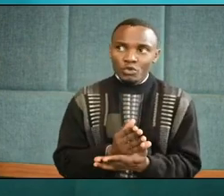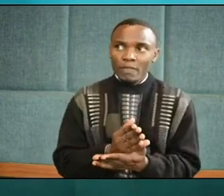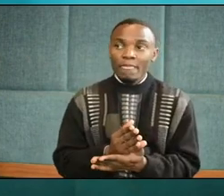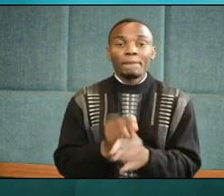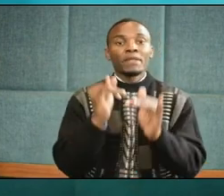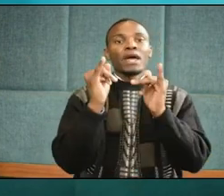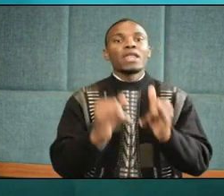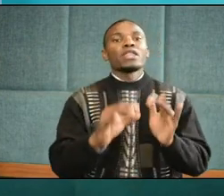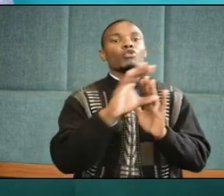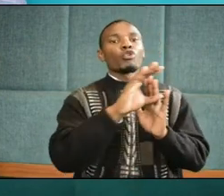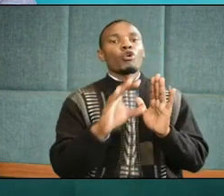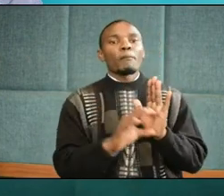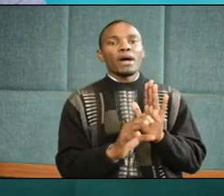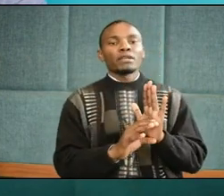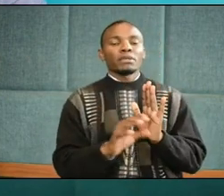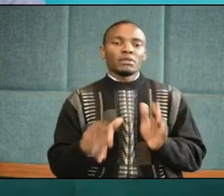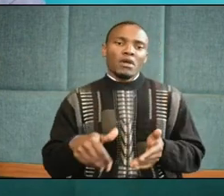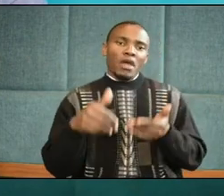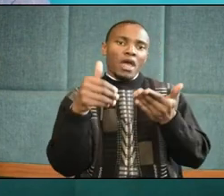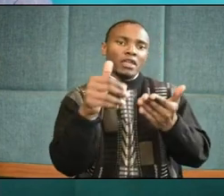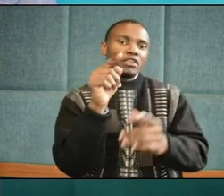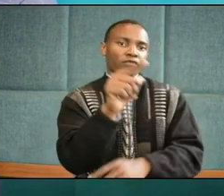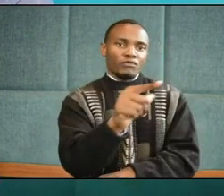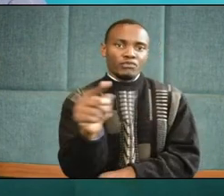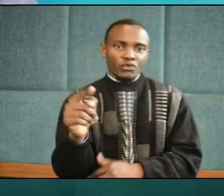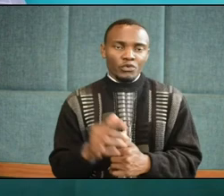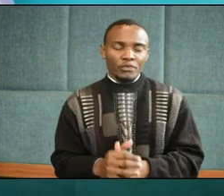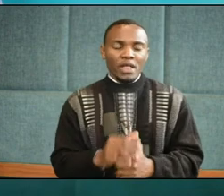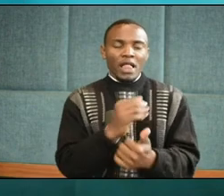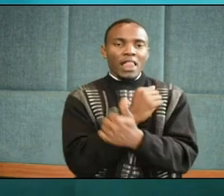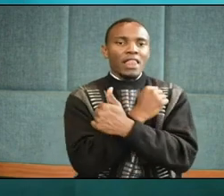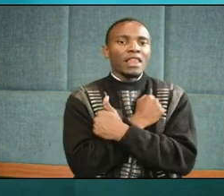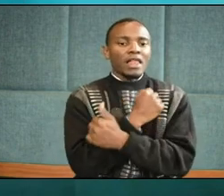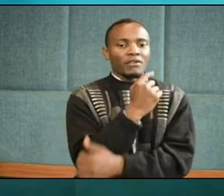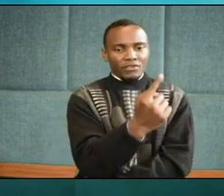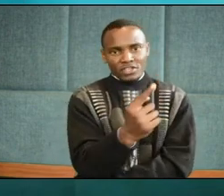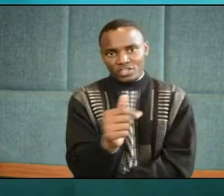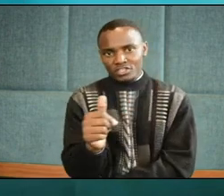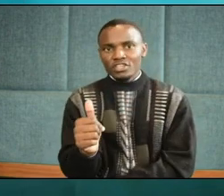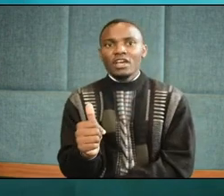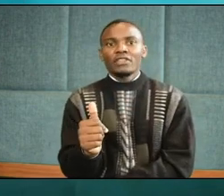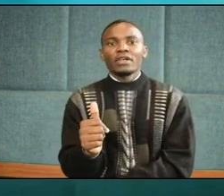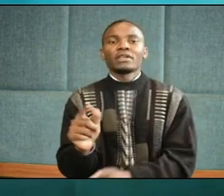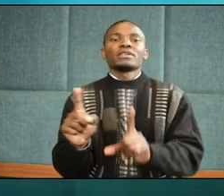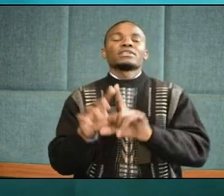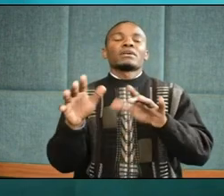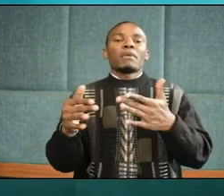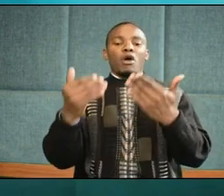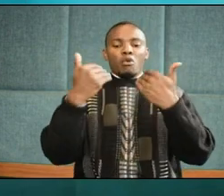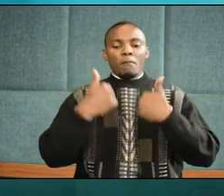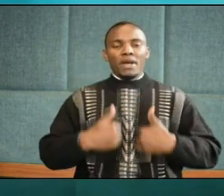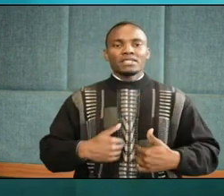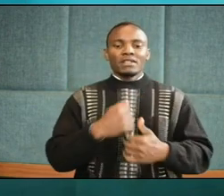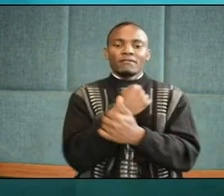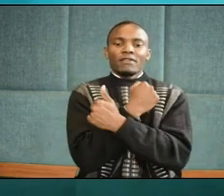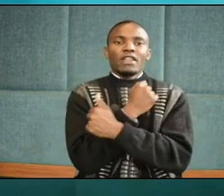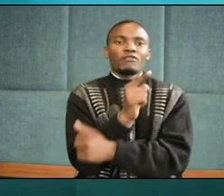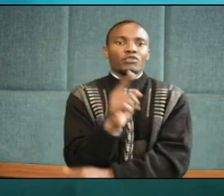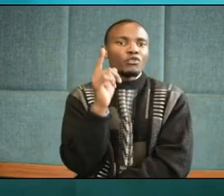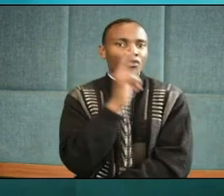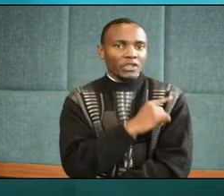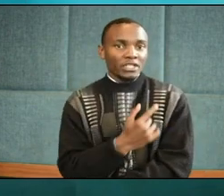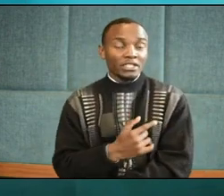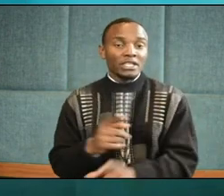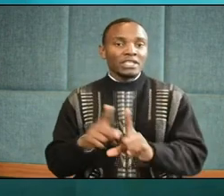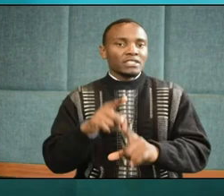new commandment I give to you, that you love one another as I have loved you, that